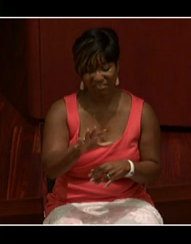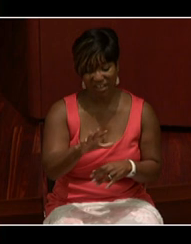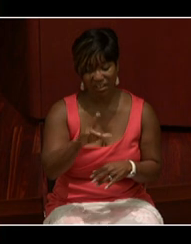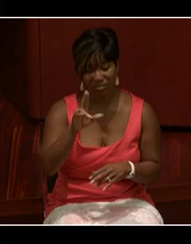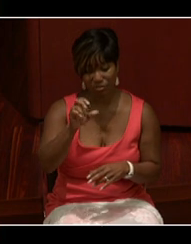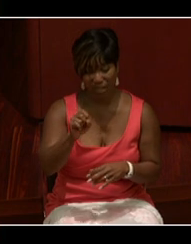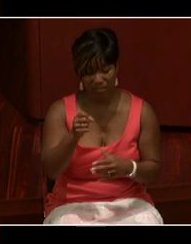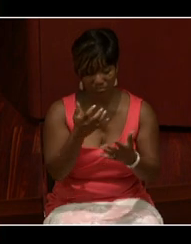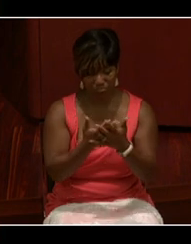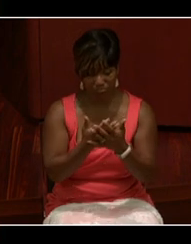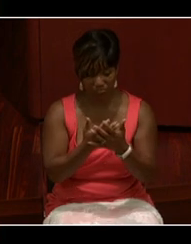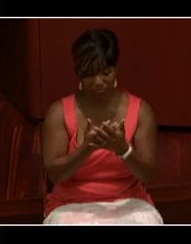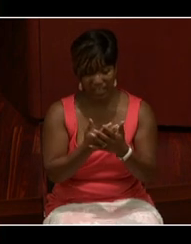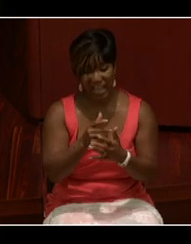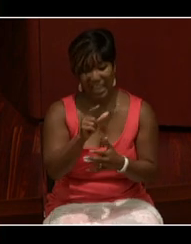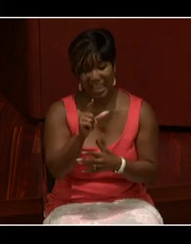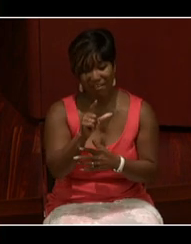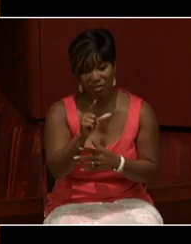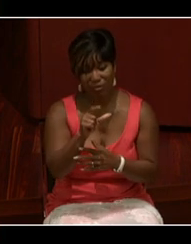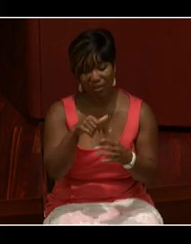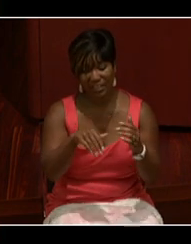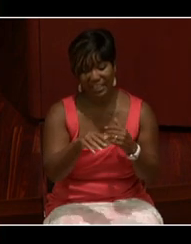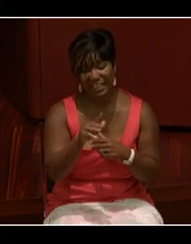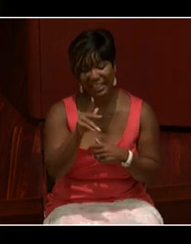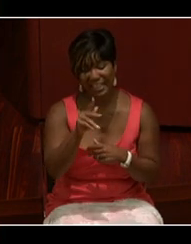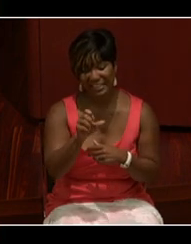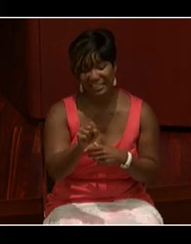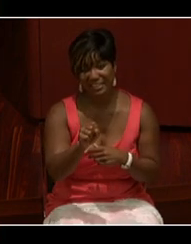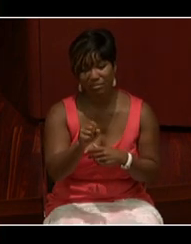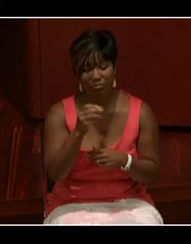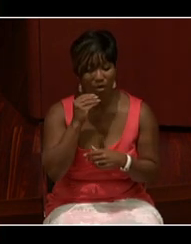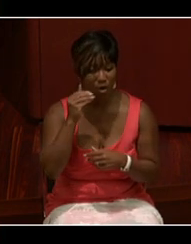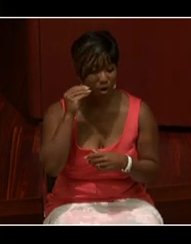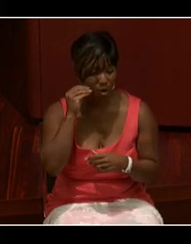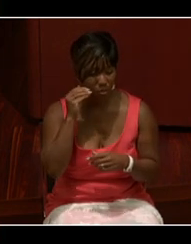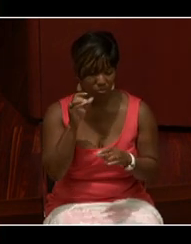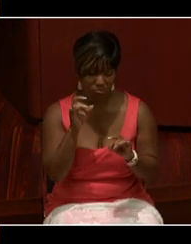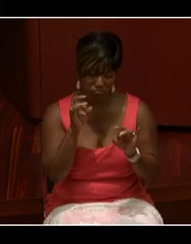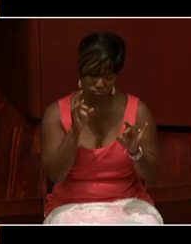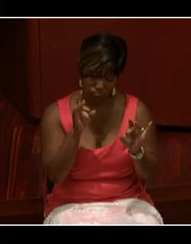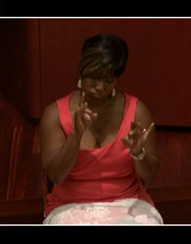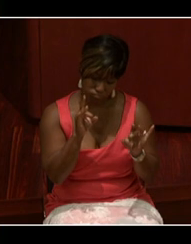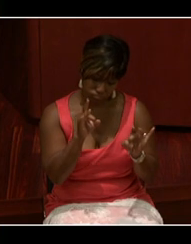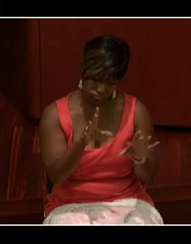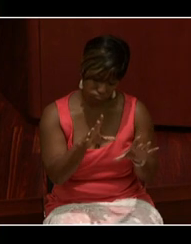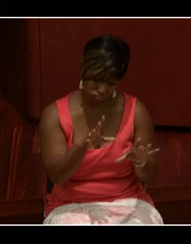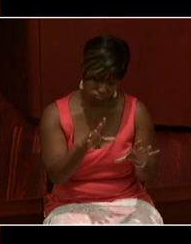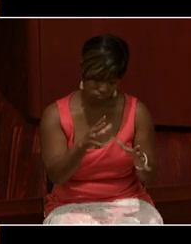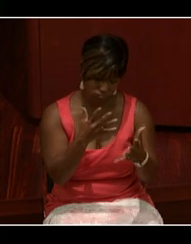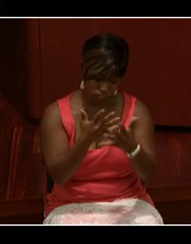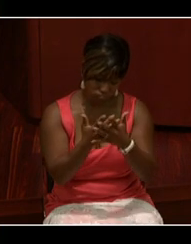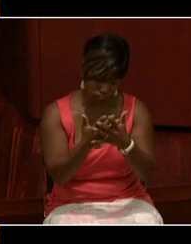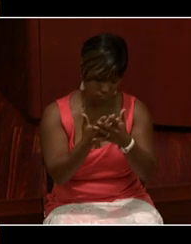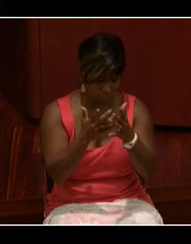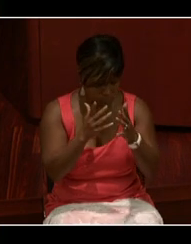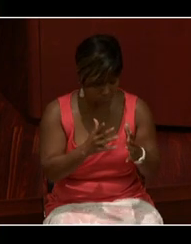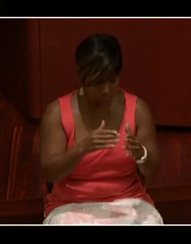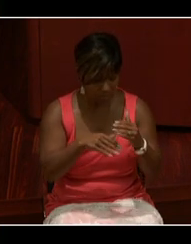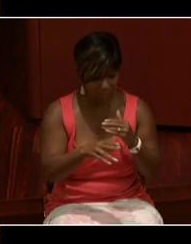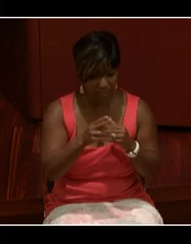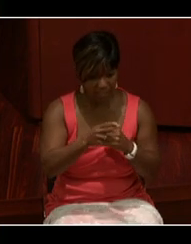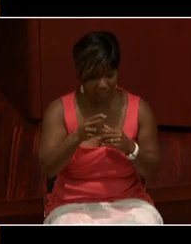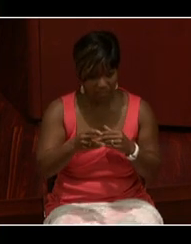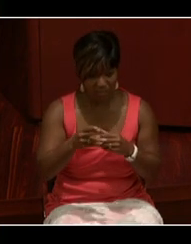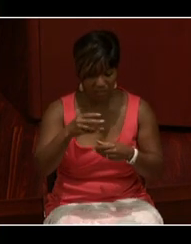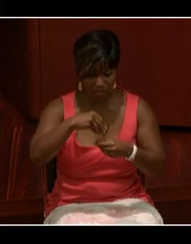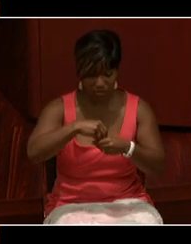States Penitentiary Leavenworth in Kansas has been home to some of the most famous and notorious federal prisoners in history. These